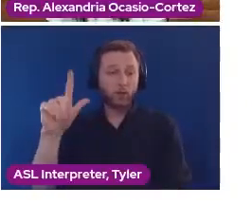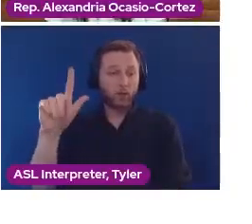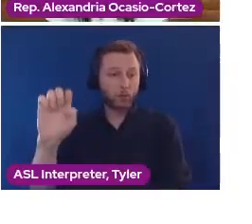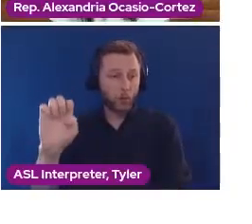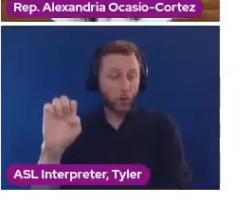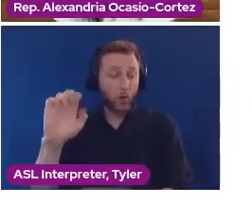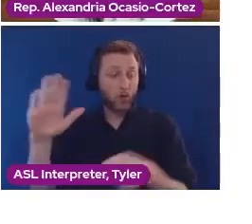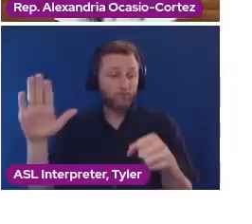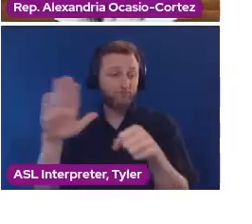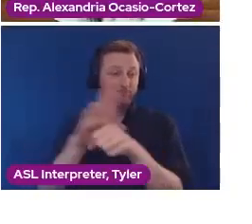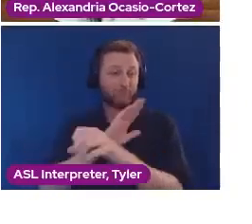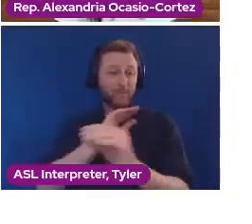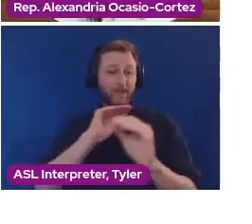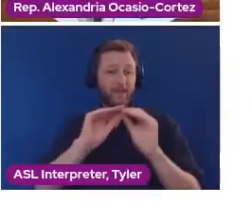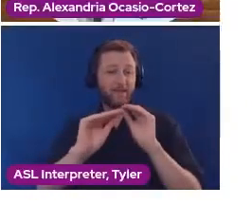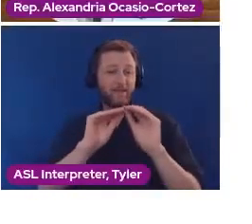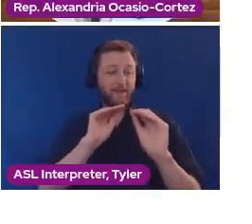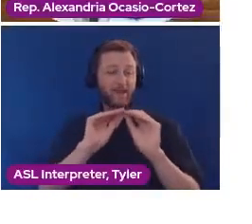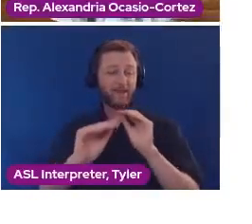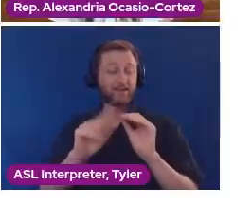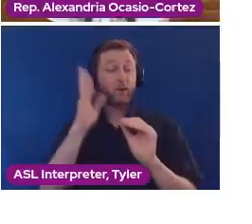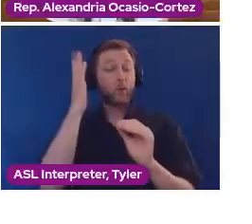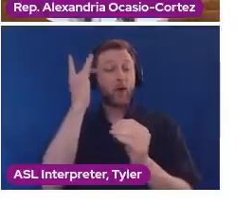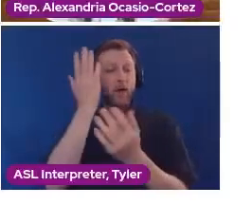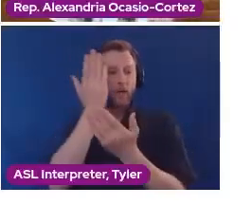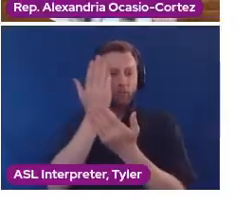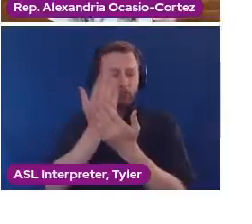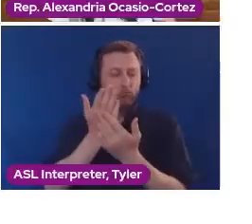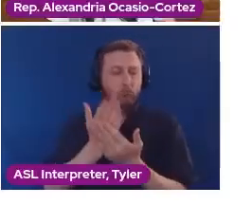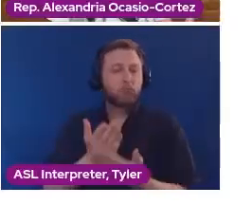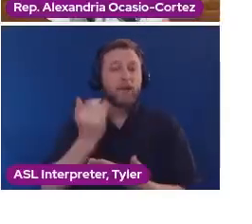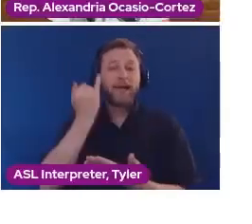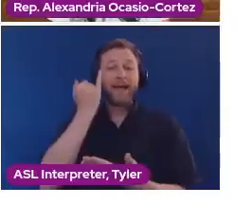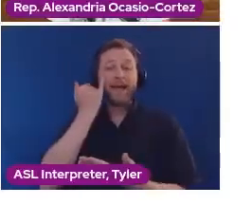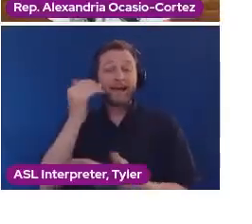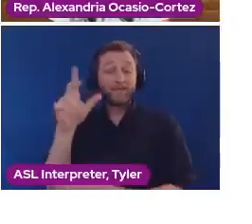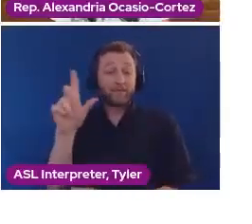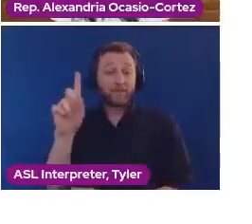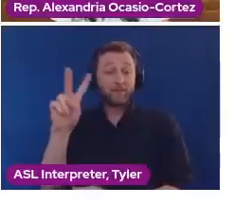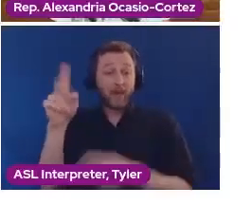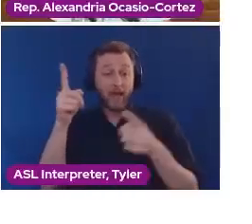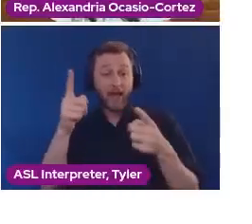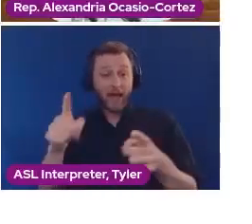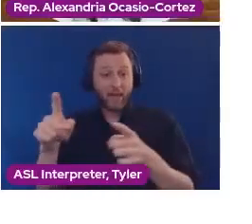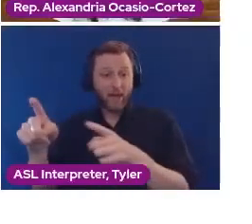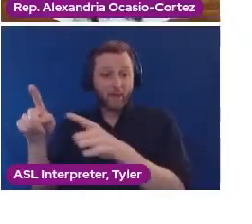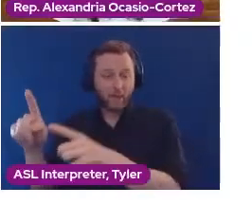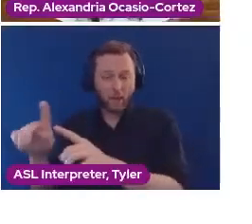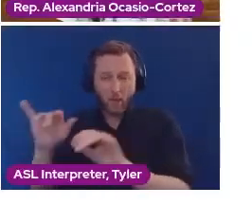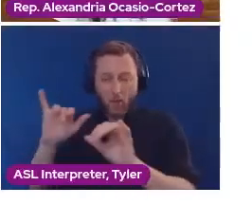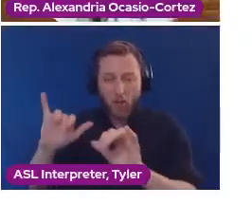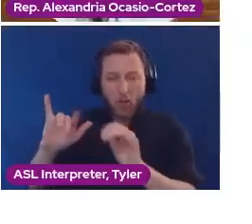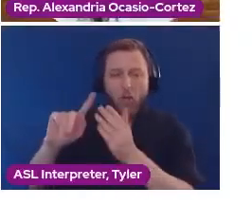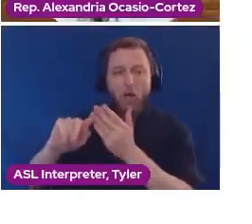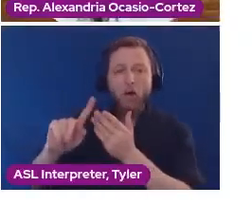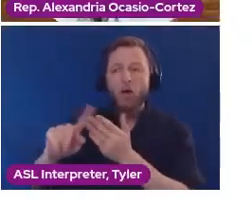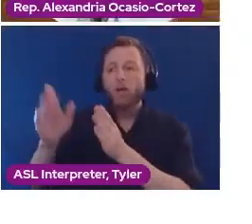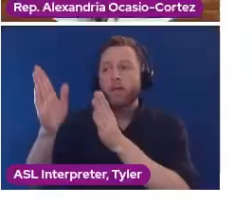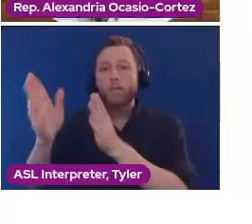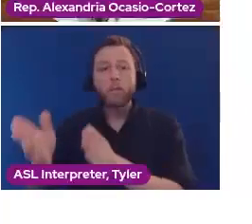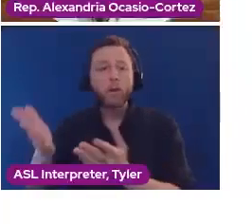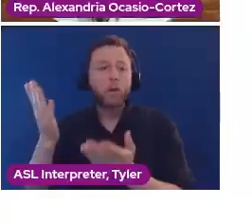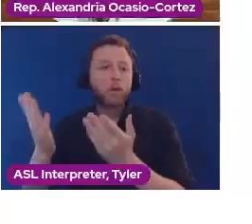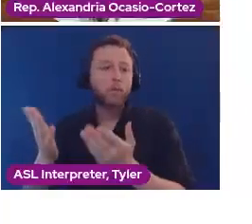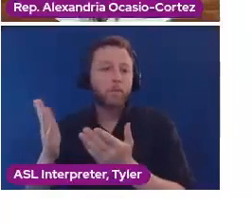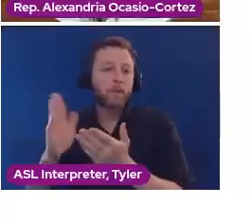mass shooting is incidents of domestic violence. And if we can start increasing and recognizing and preventing people